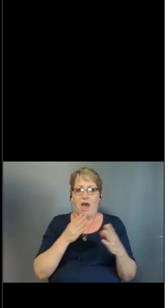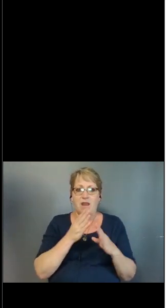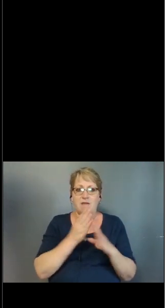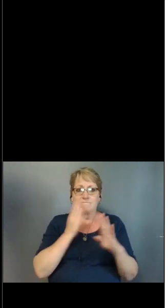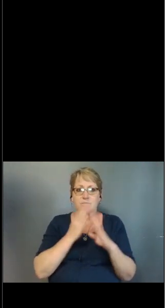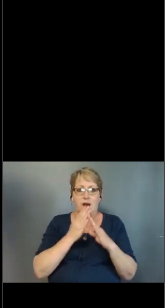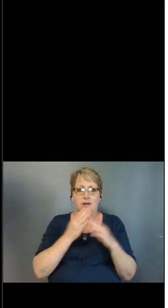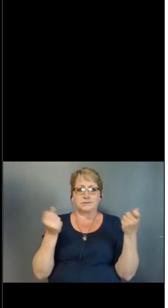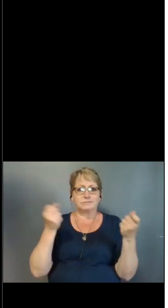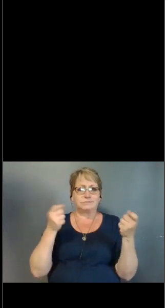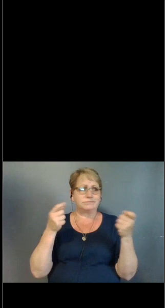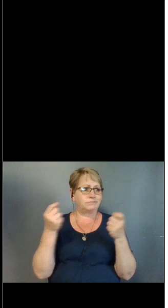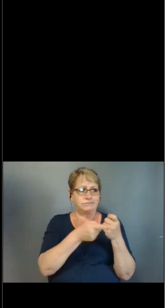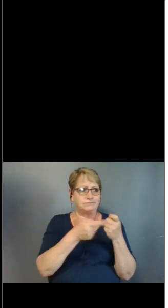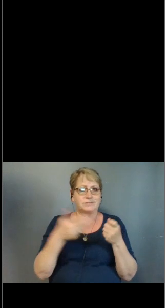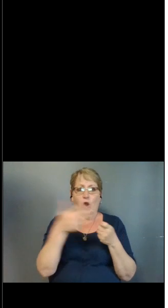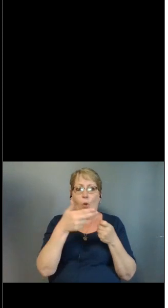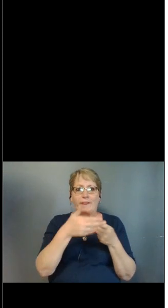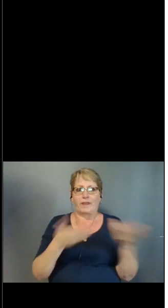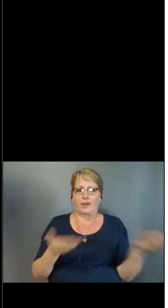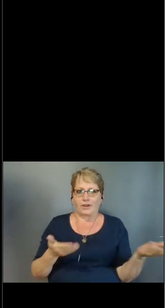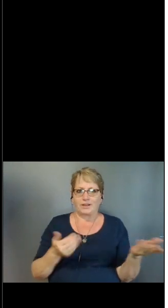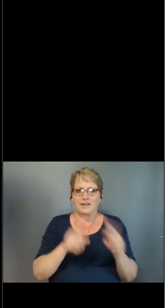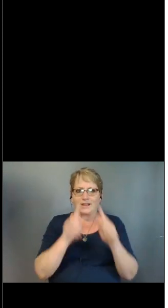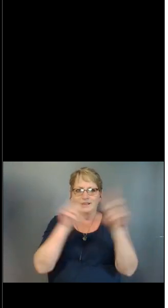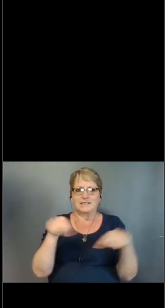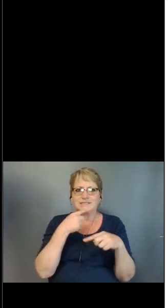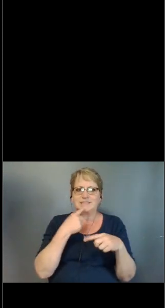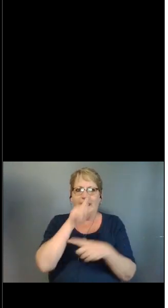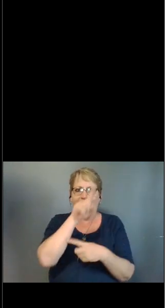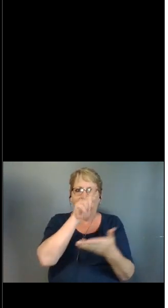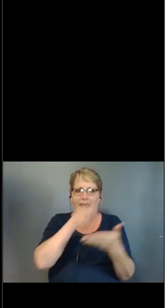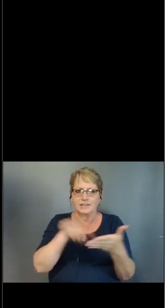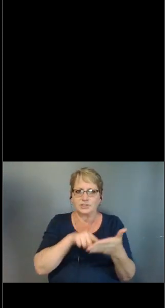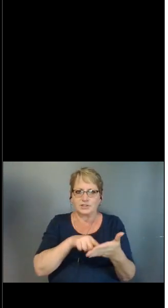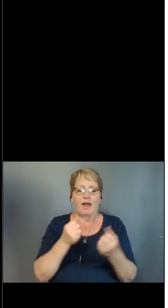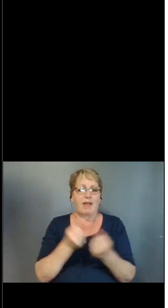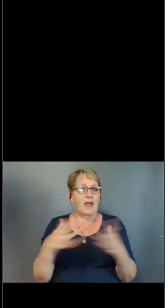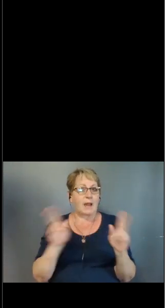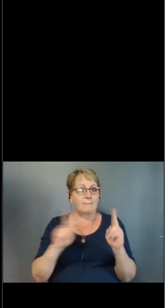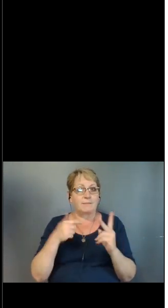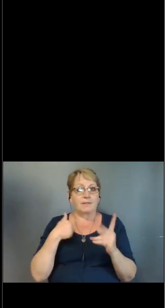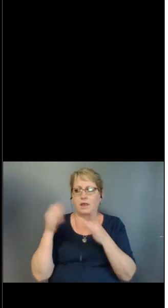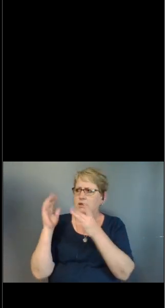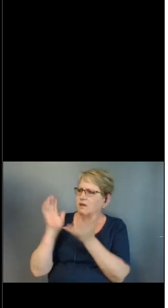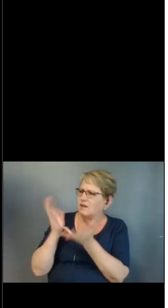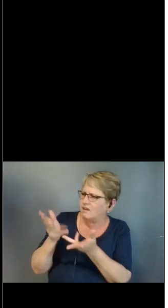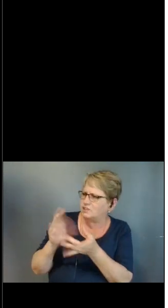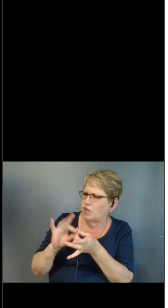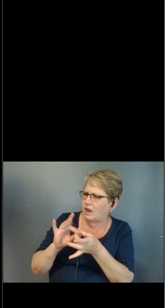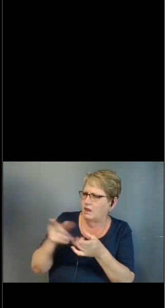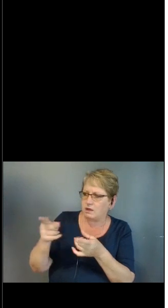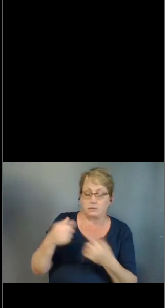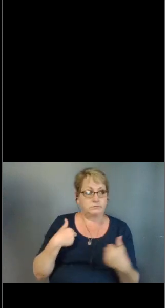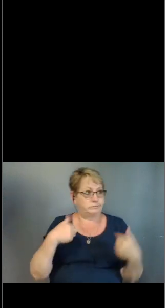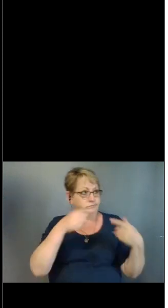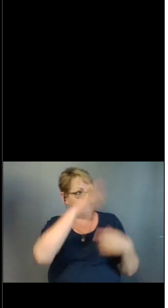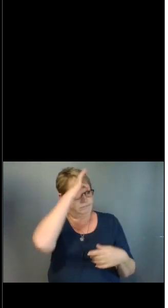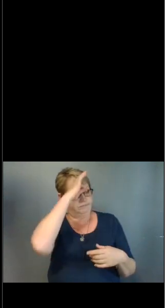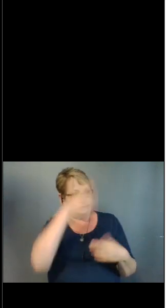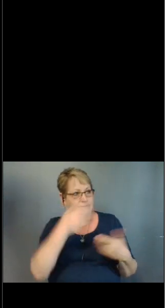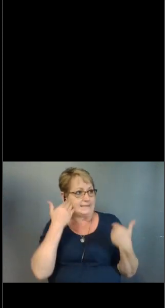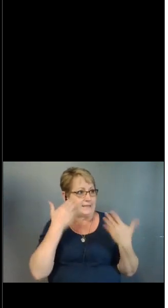eliminated. And the signs say it was canceled. And a lot of people that I've spoken to in my neighborhood were completely unaware that it